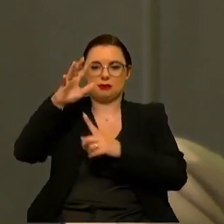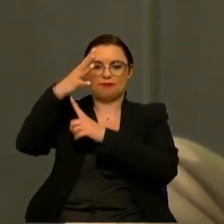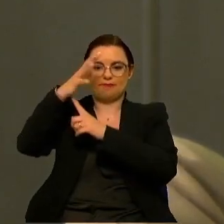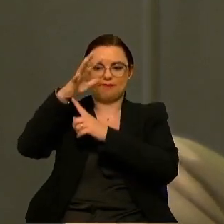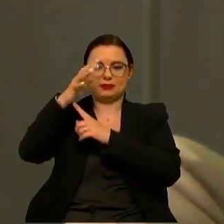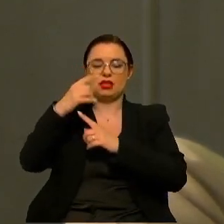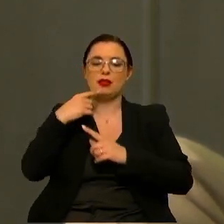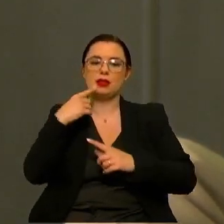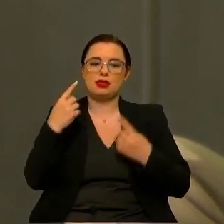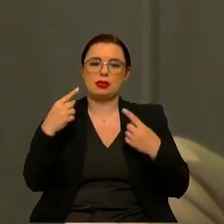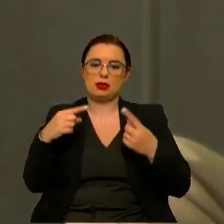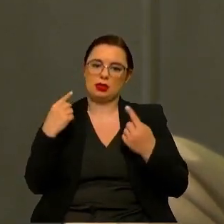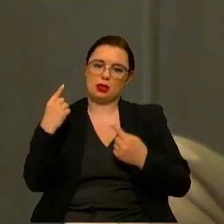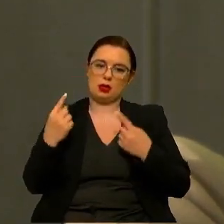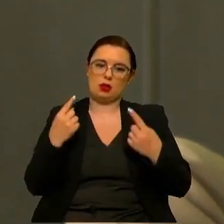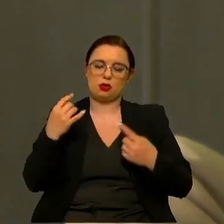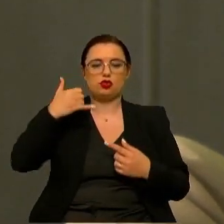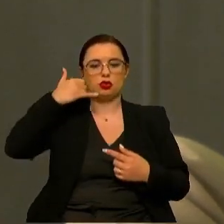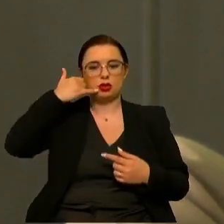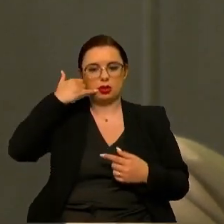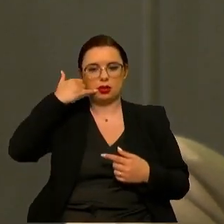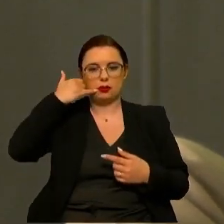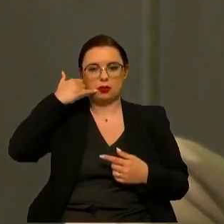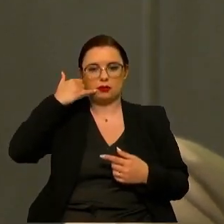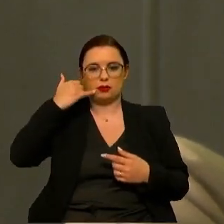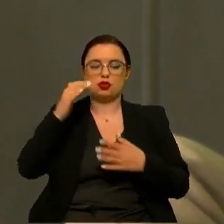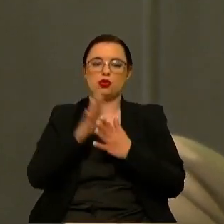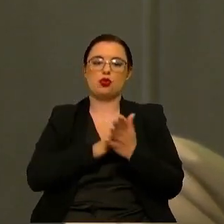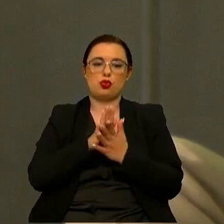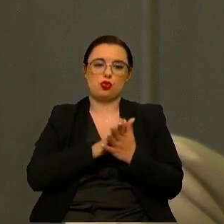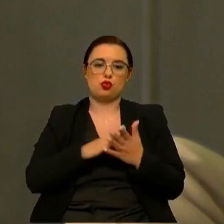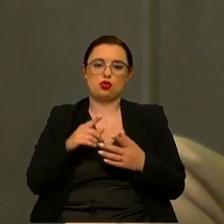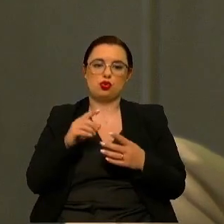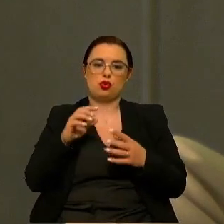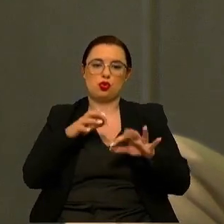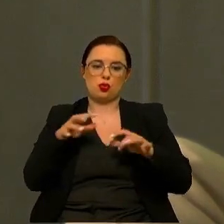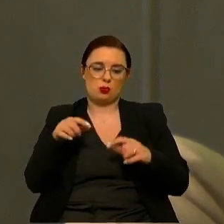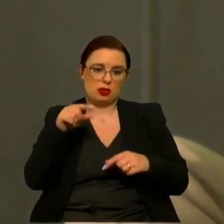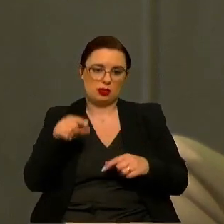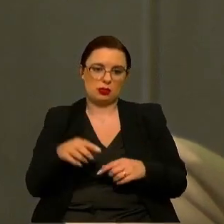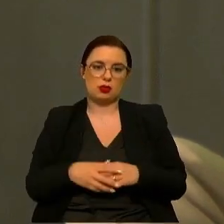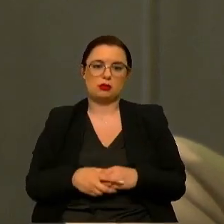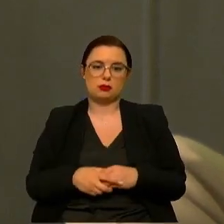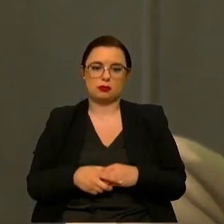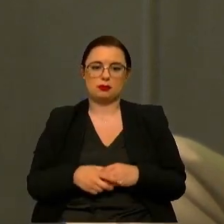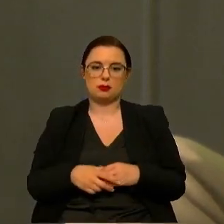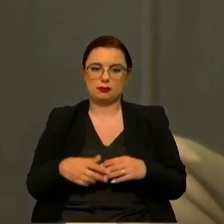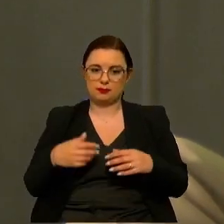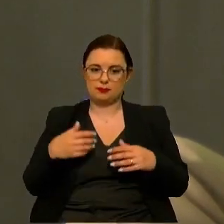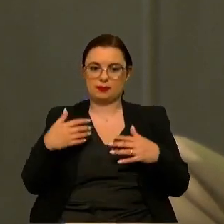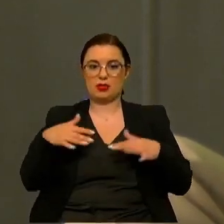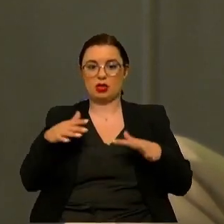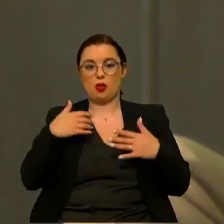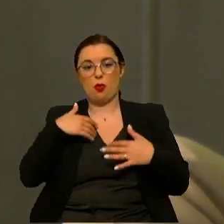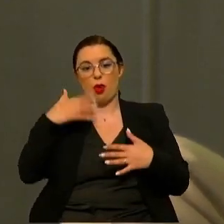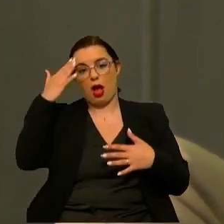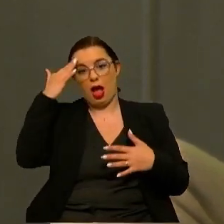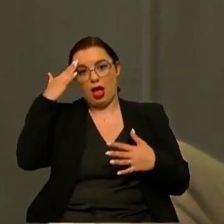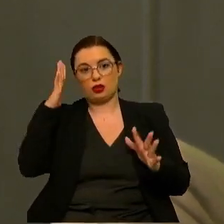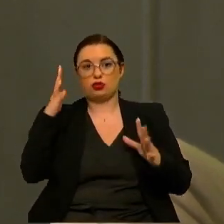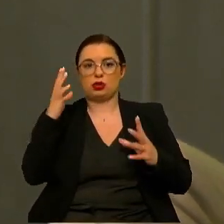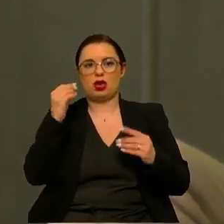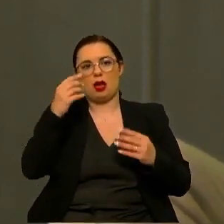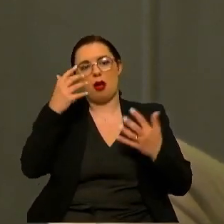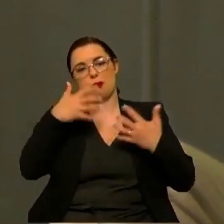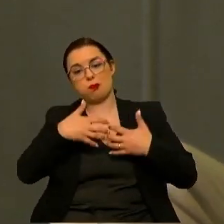with the satellite, and they claim they have some mobile phones that use this type of communication